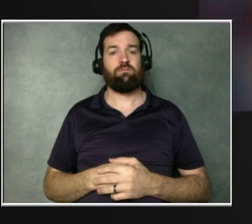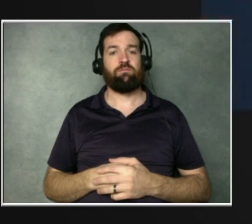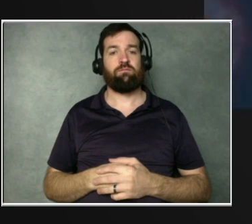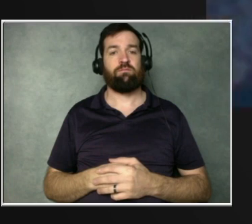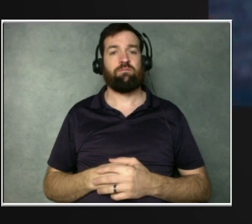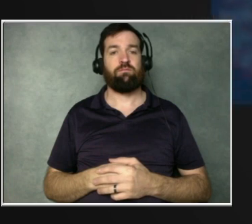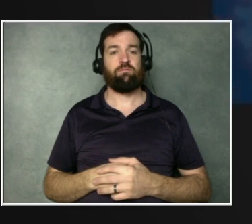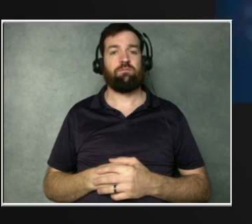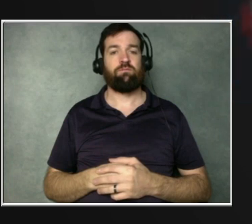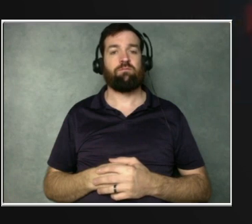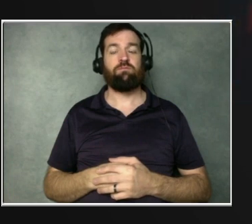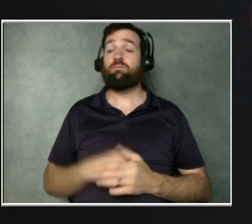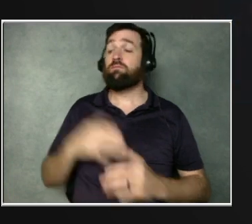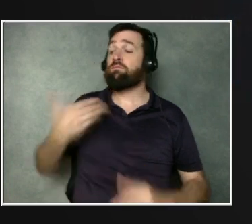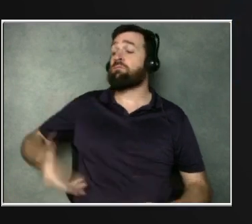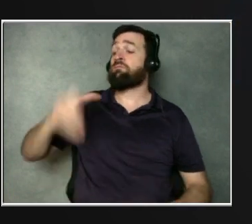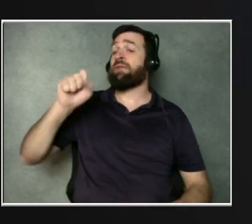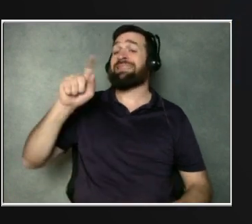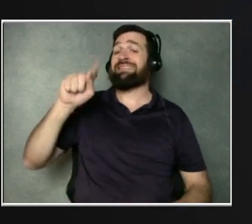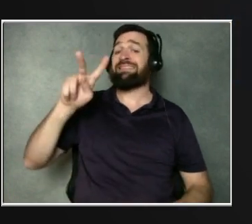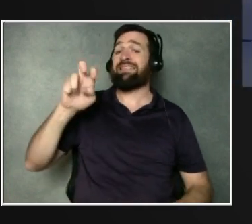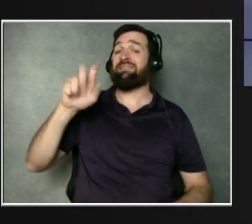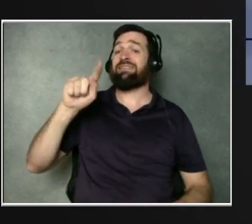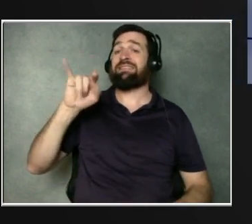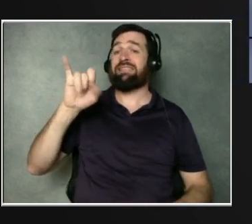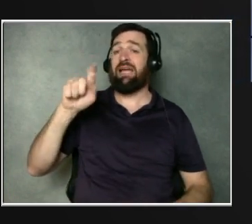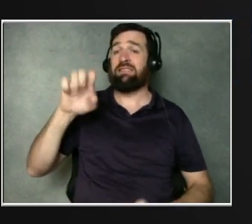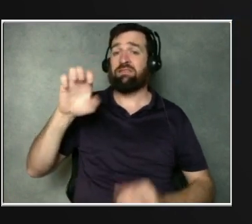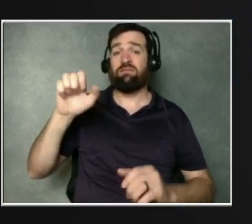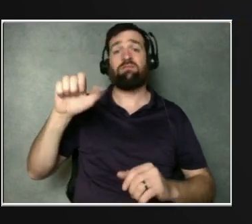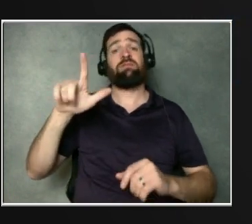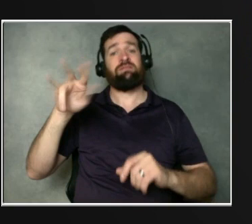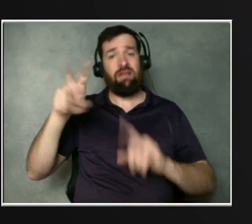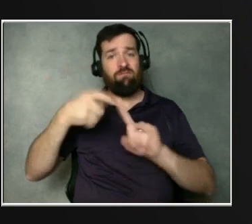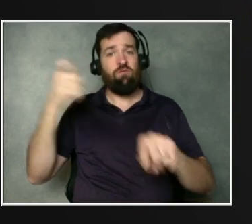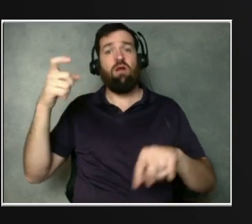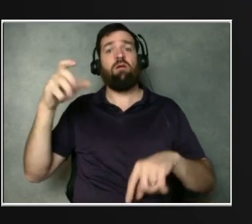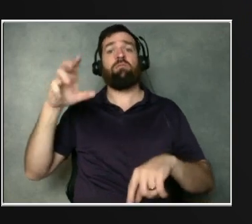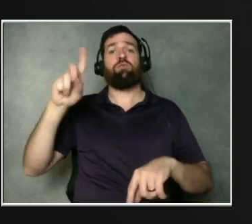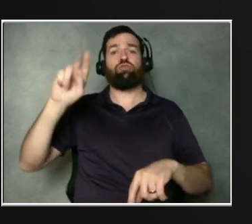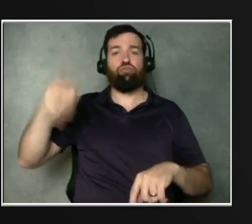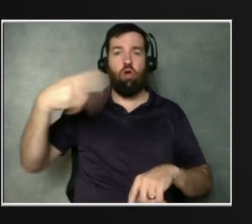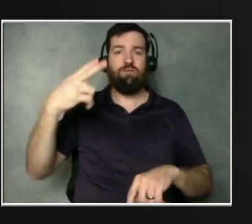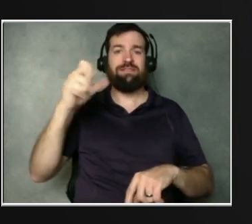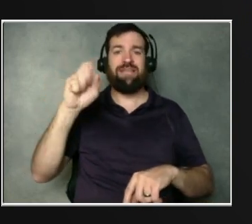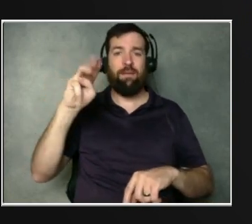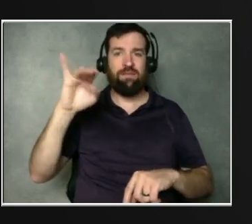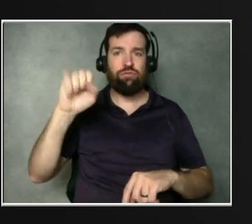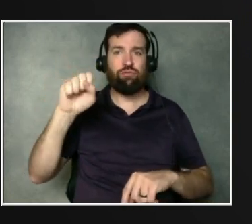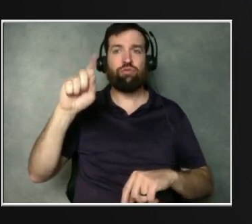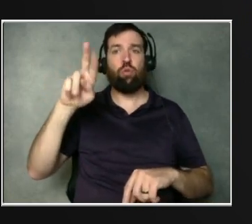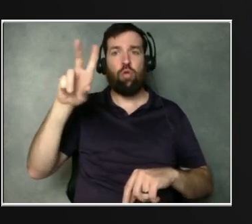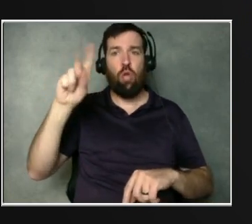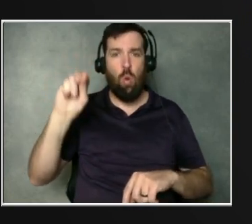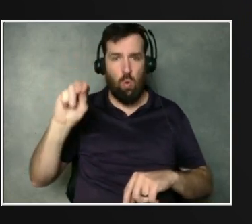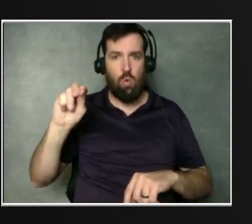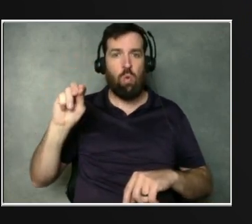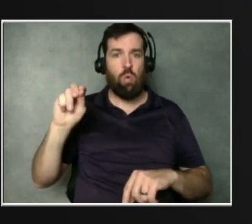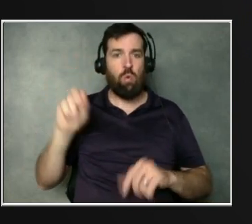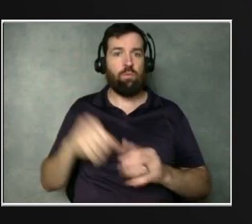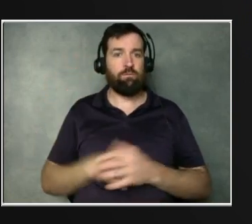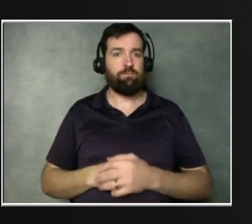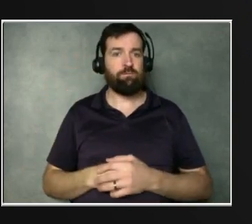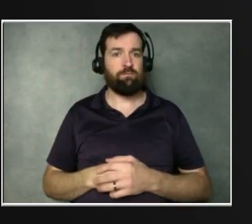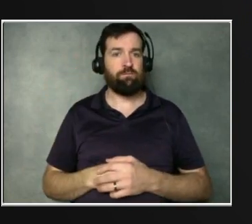This is Steve Stites, broadcasting live from the Dolph Simons Family Studio here at the University of Kansas Health System.